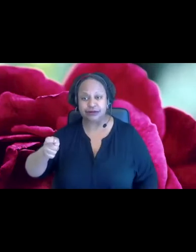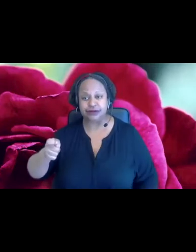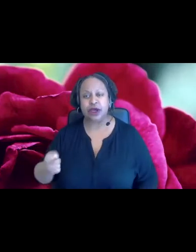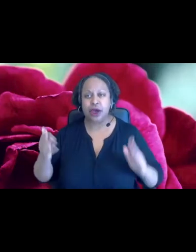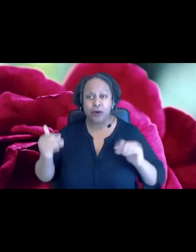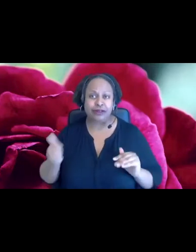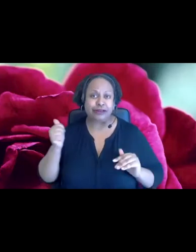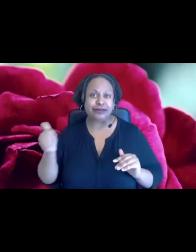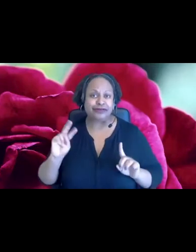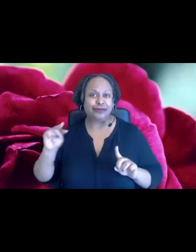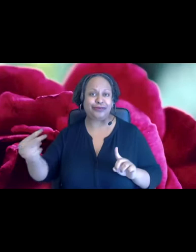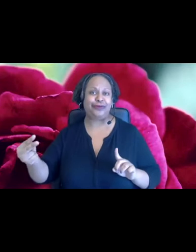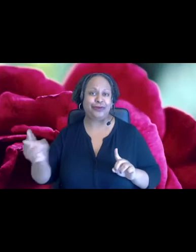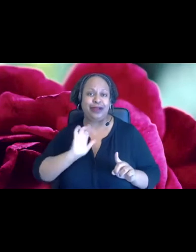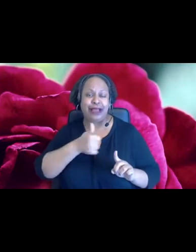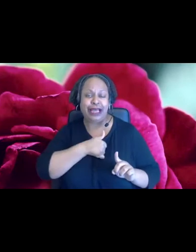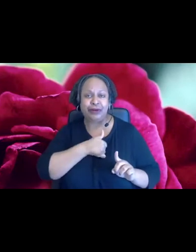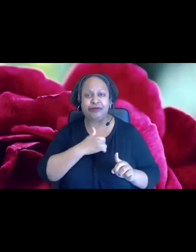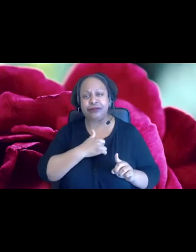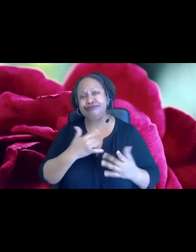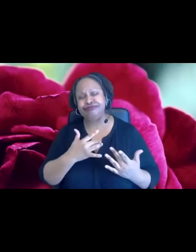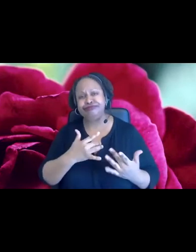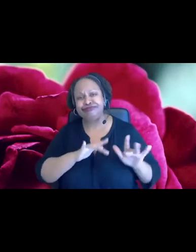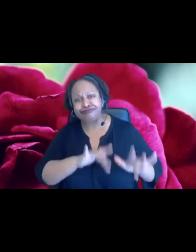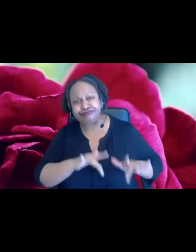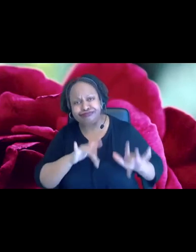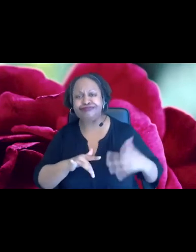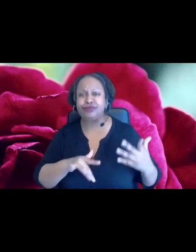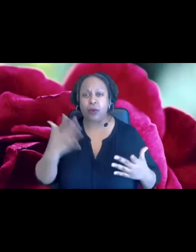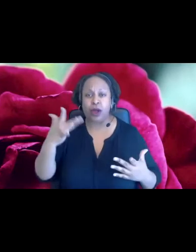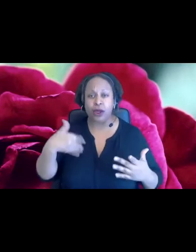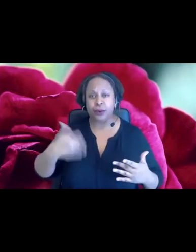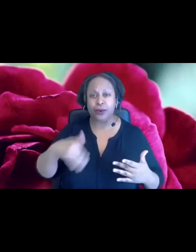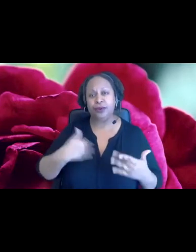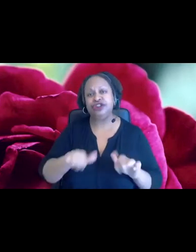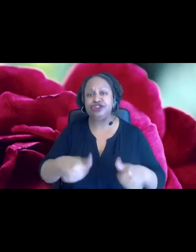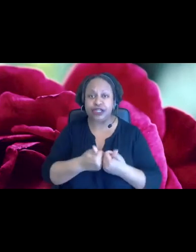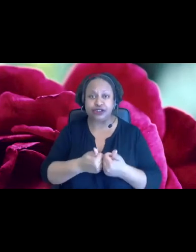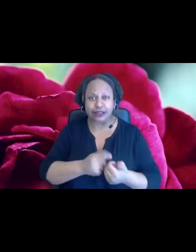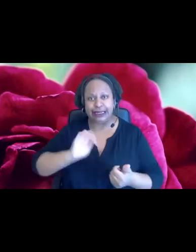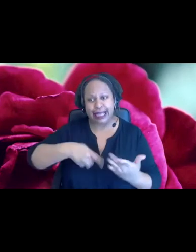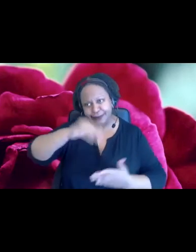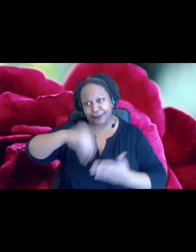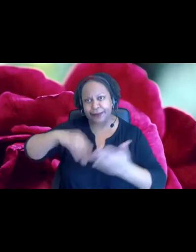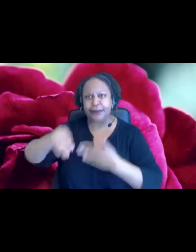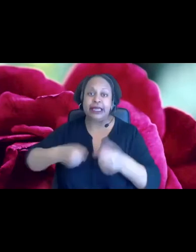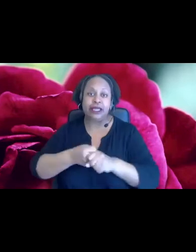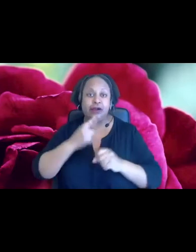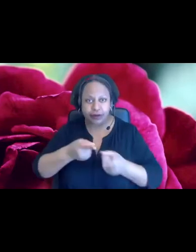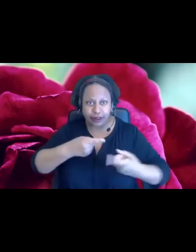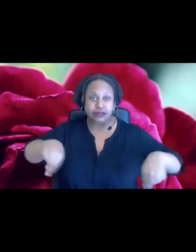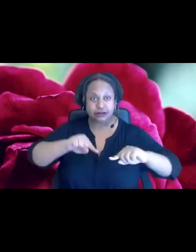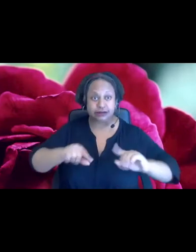sympathetic in this, what promises to be a very challenging tax filing year.